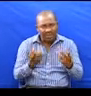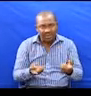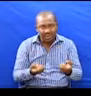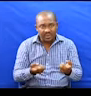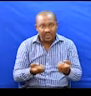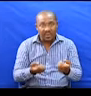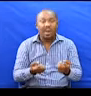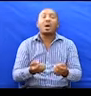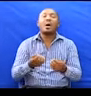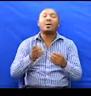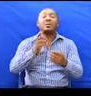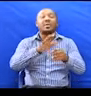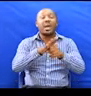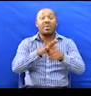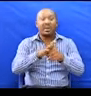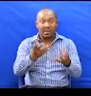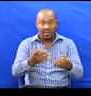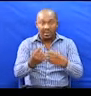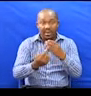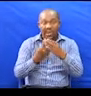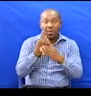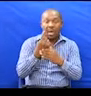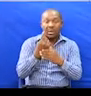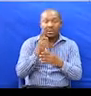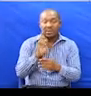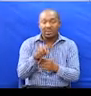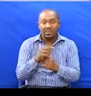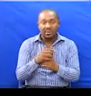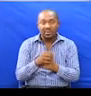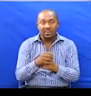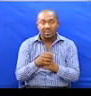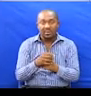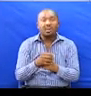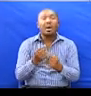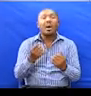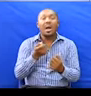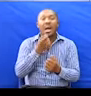provide us with lipid is groundnut.